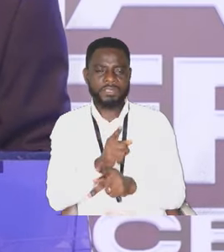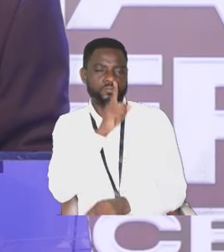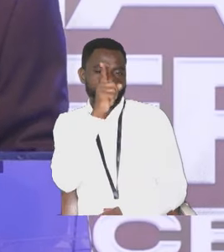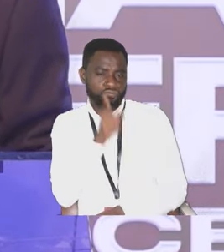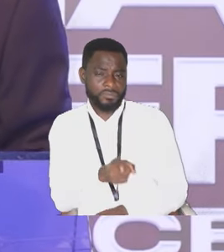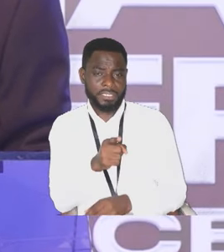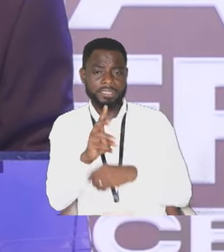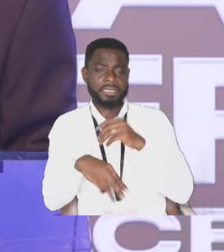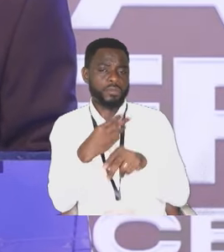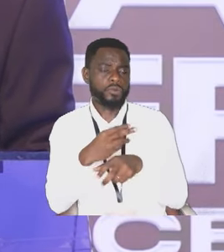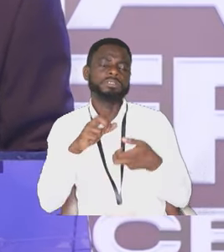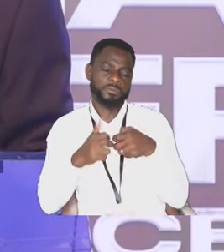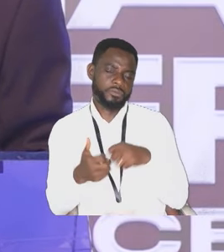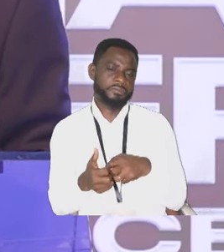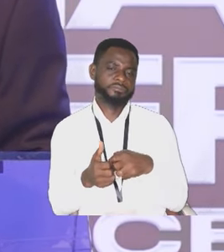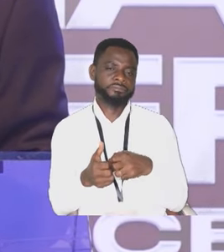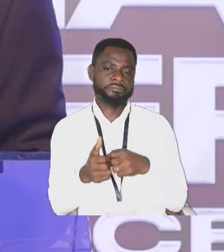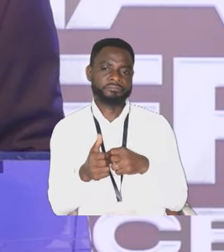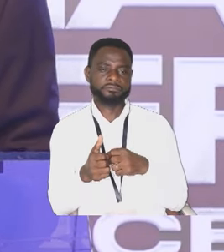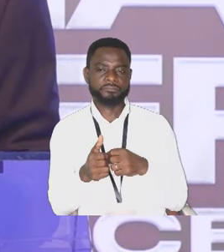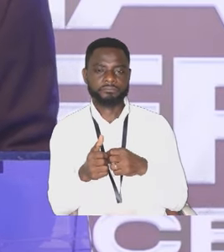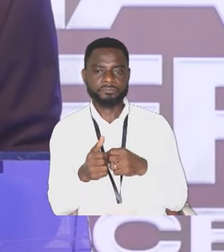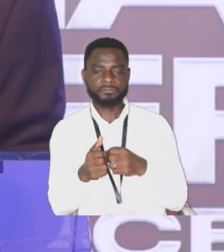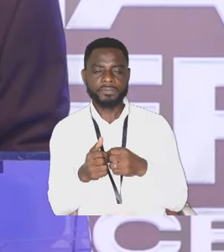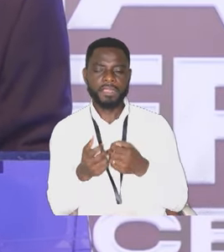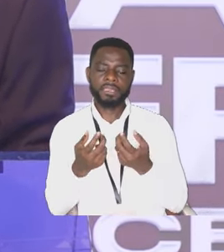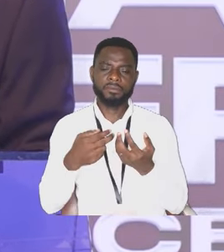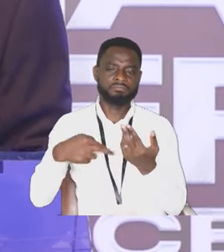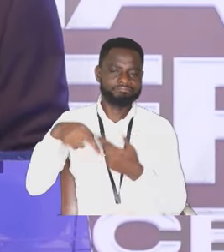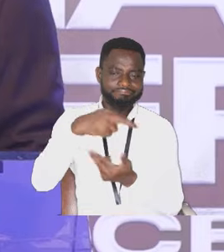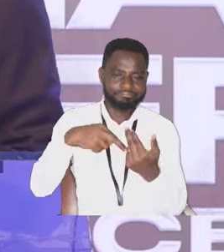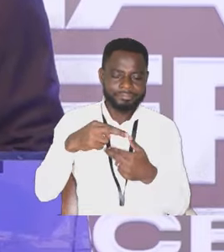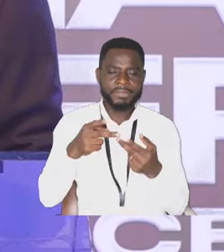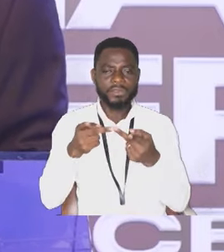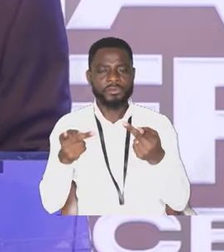secular world is a problem. And then navigating public spaces